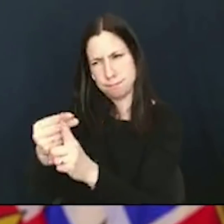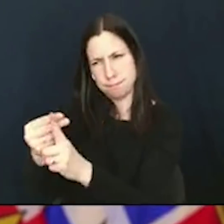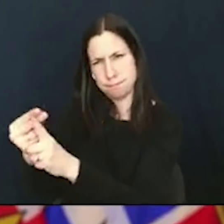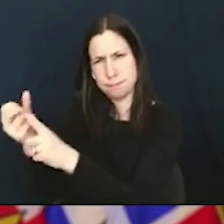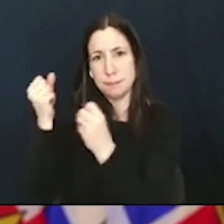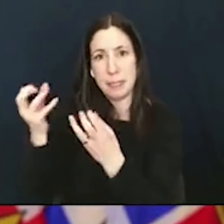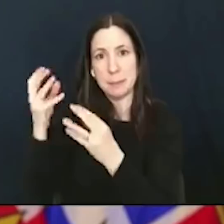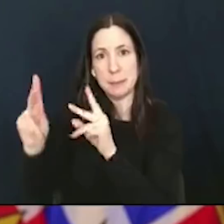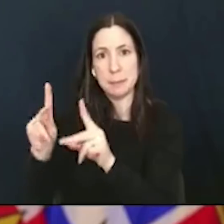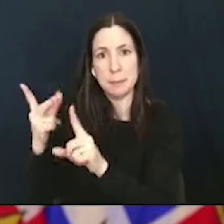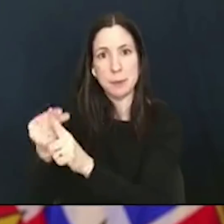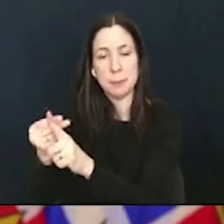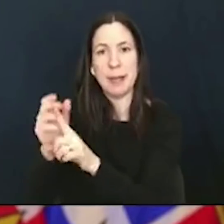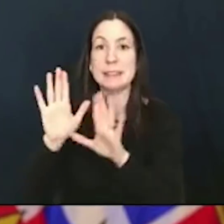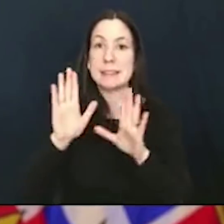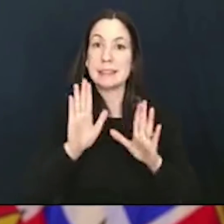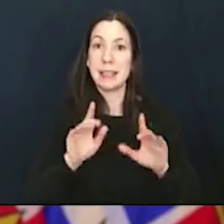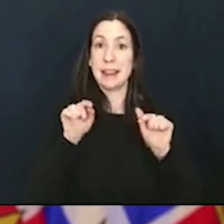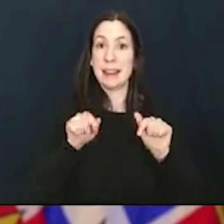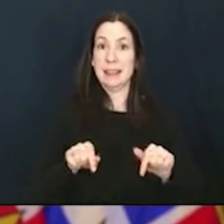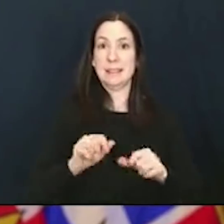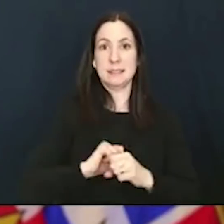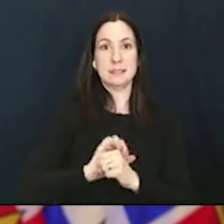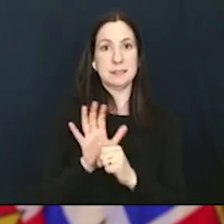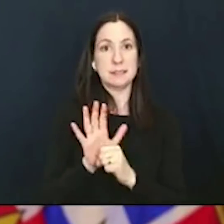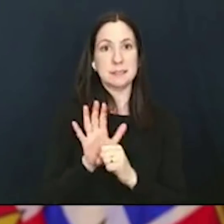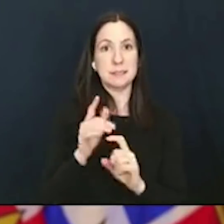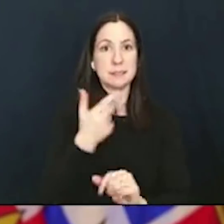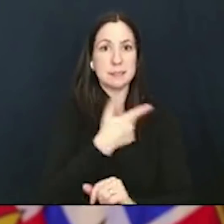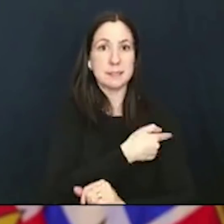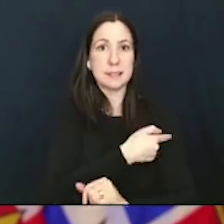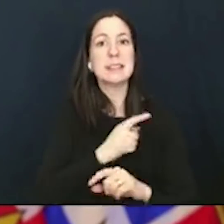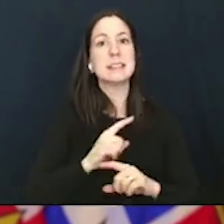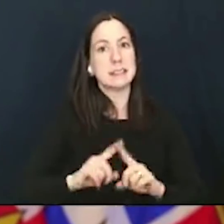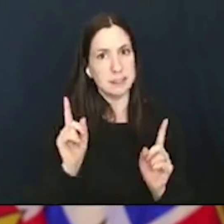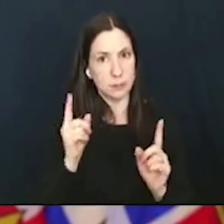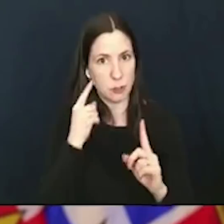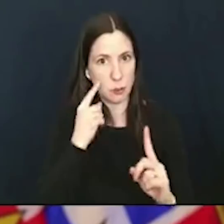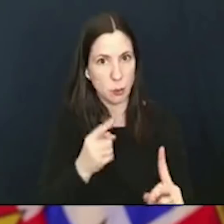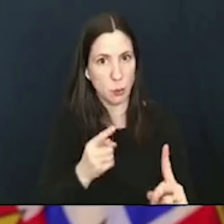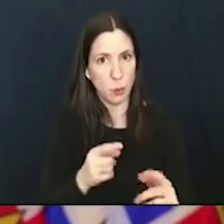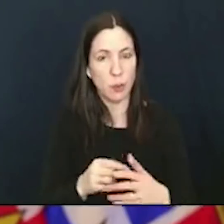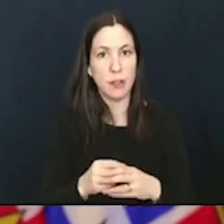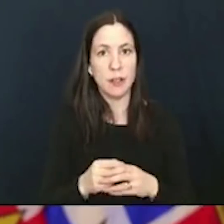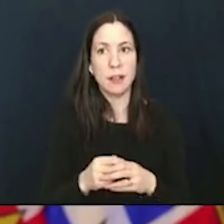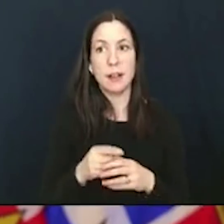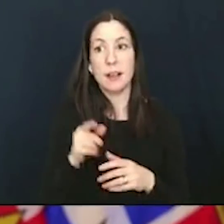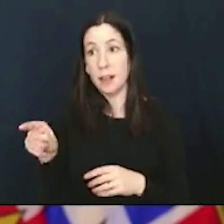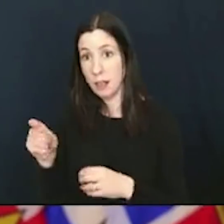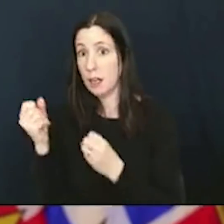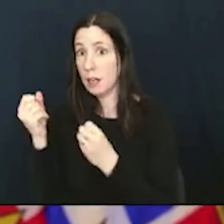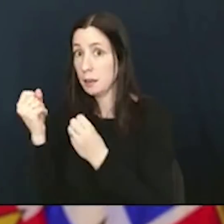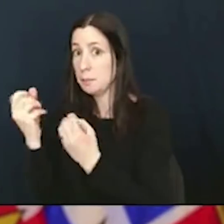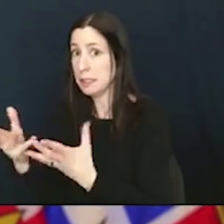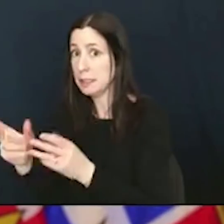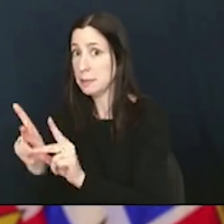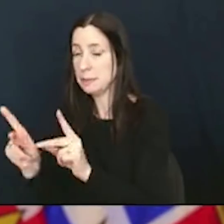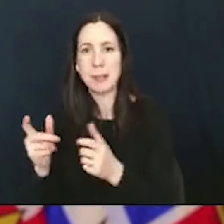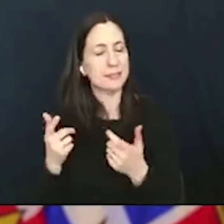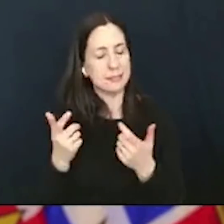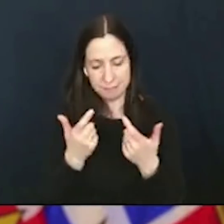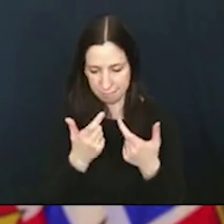short period of time. This is a different goal here. It's more people, it's